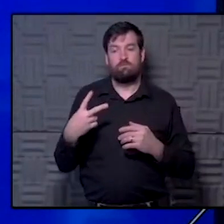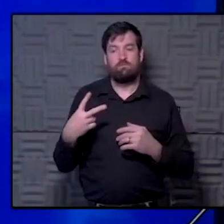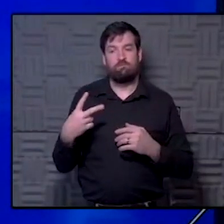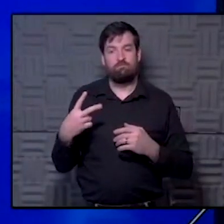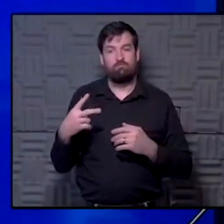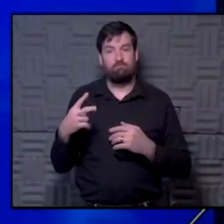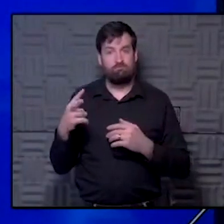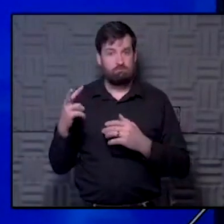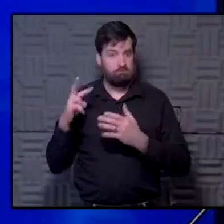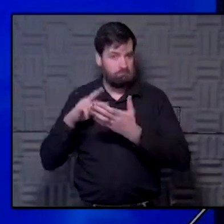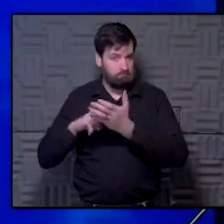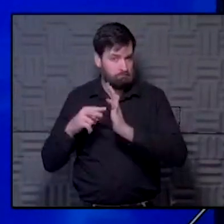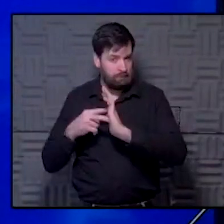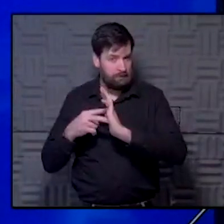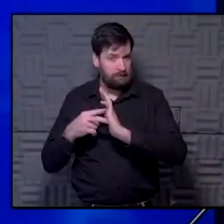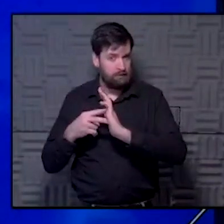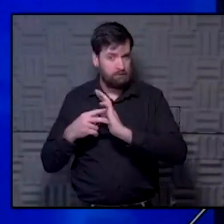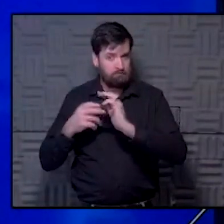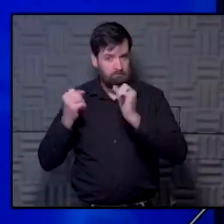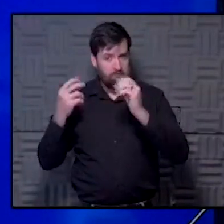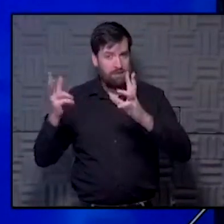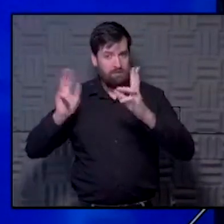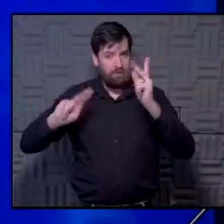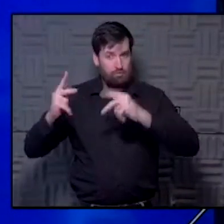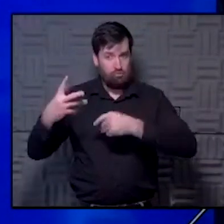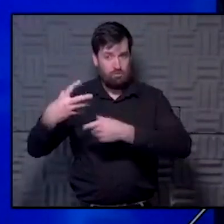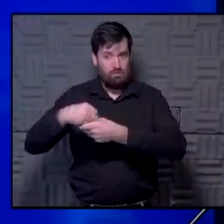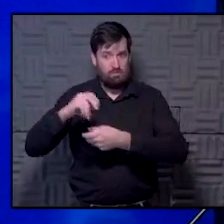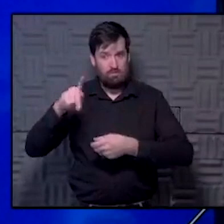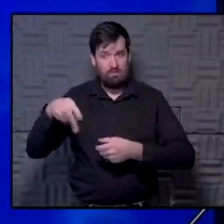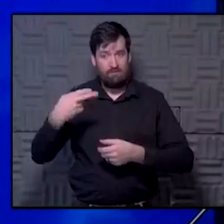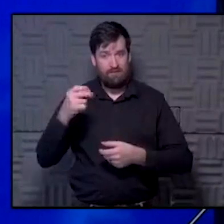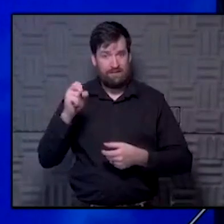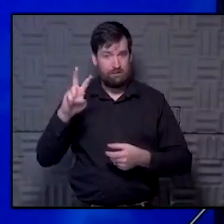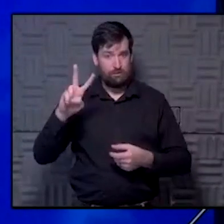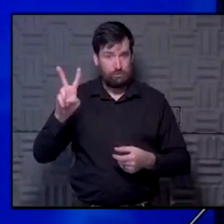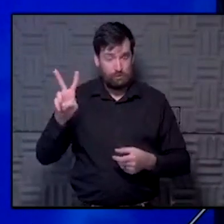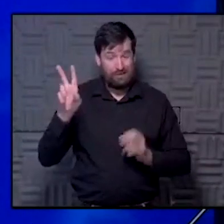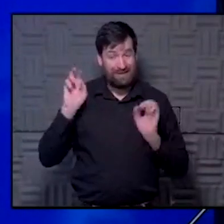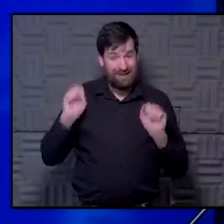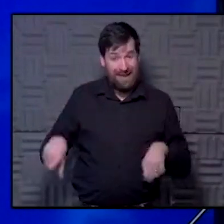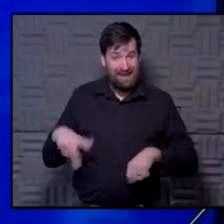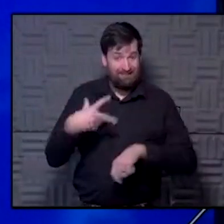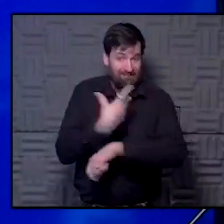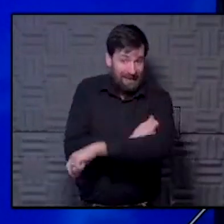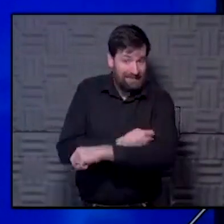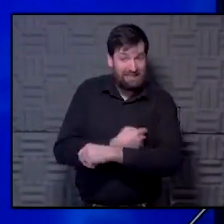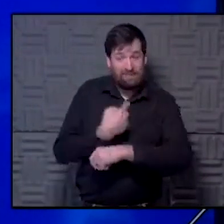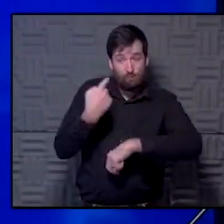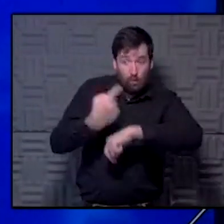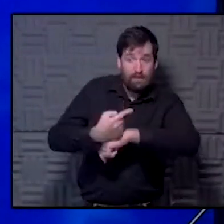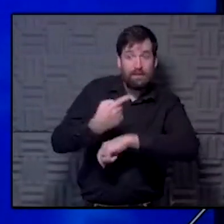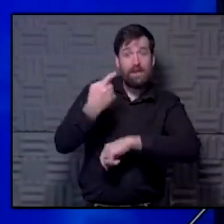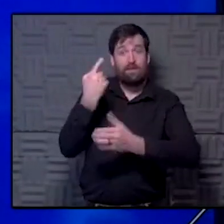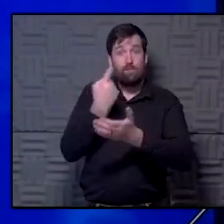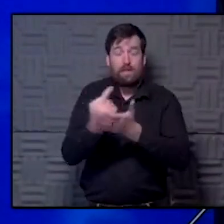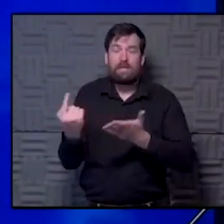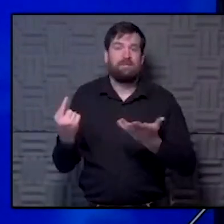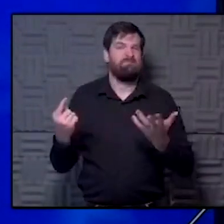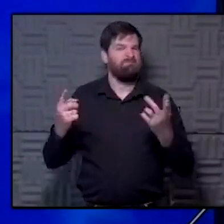say that means that a lot of the people in phase 2 will actually be able to be vaccinated in the next day or even